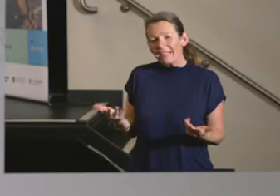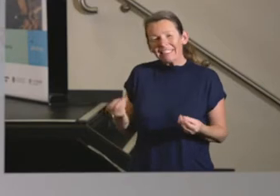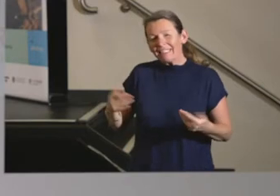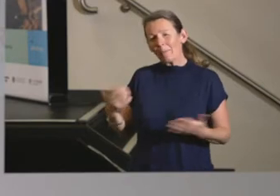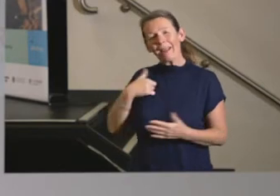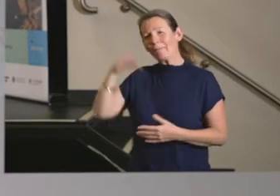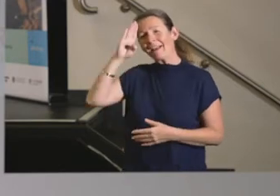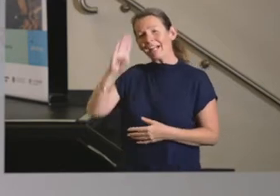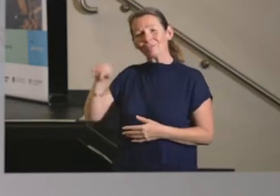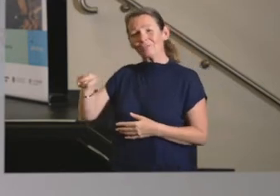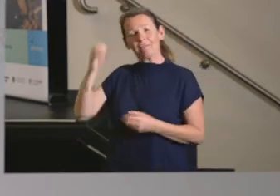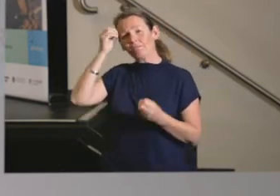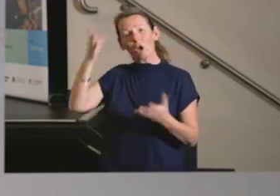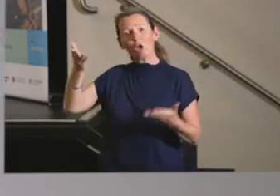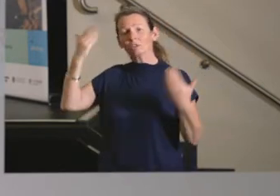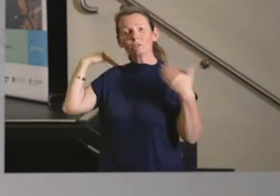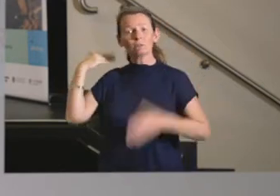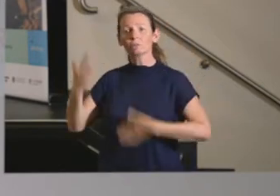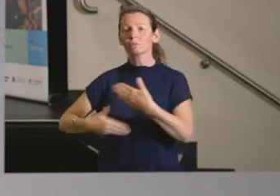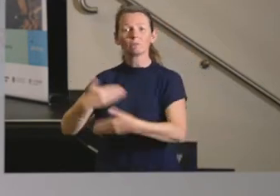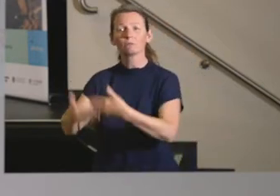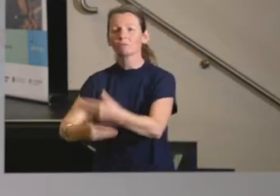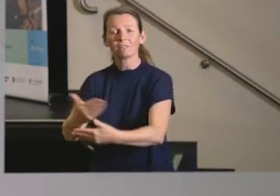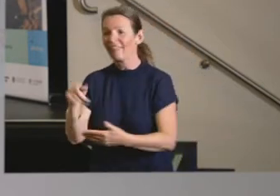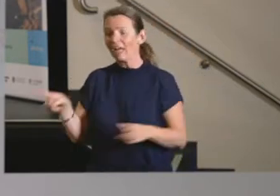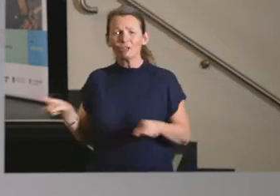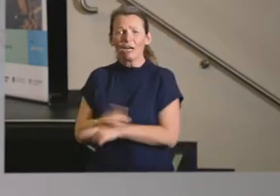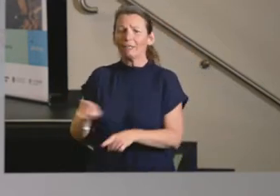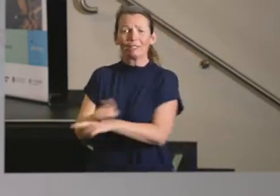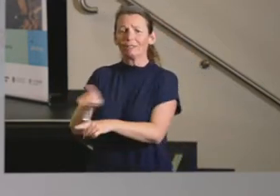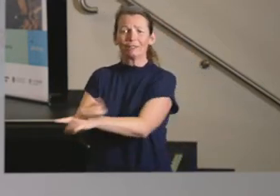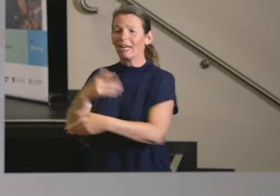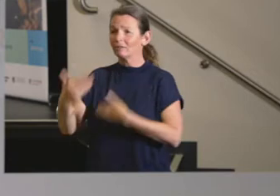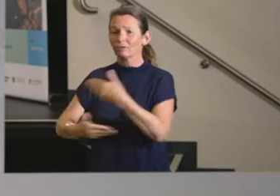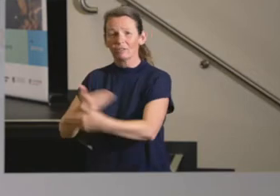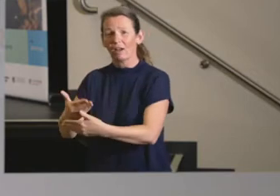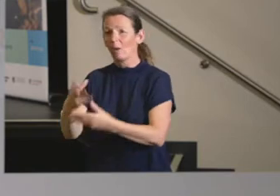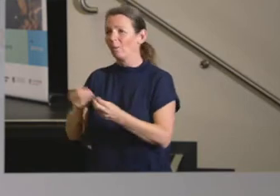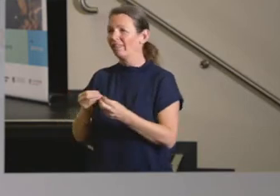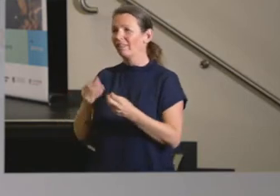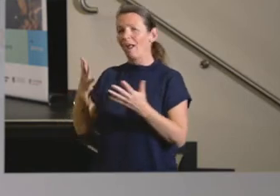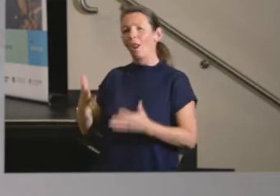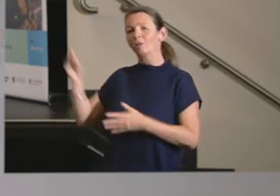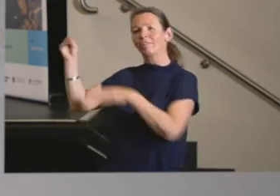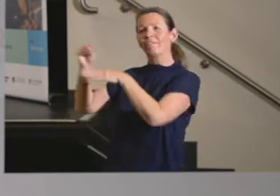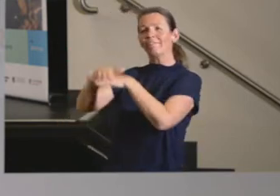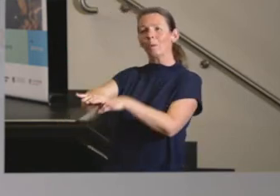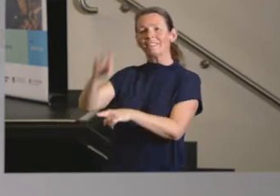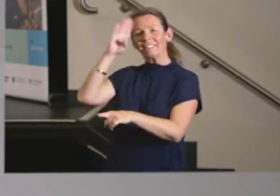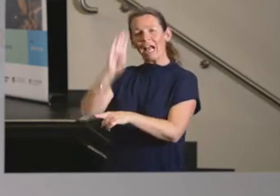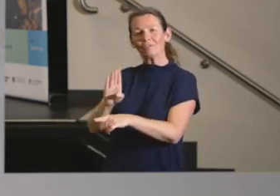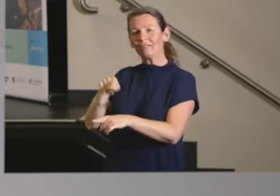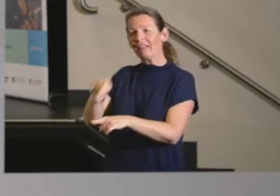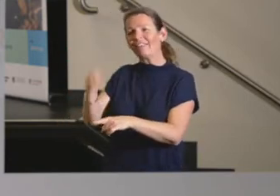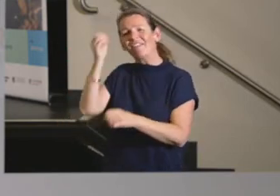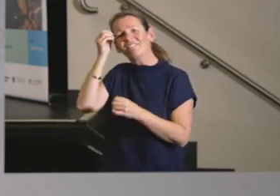country forgot about that. And in changing and a lot of influences, it forgot about